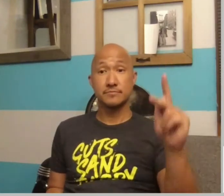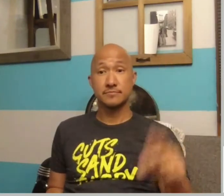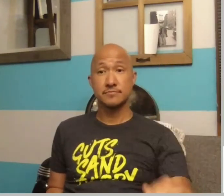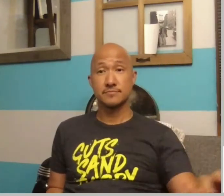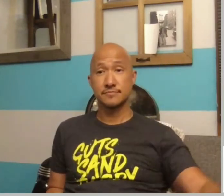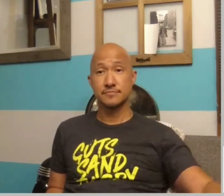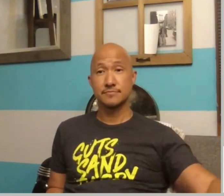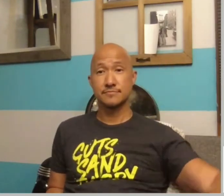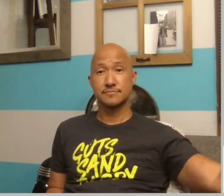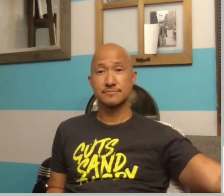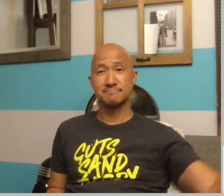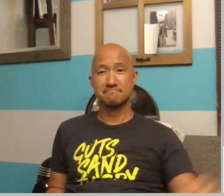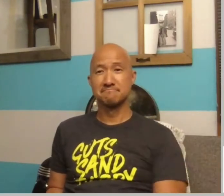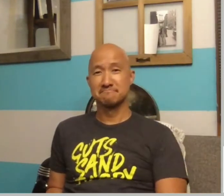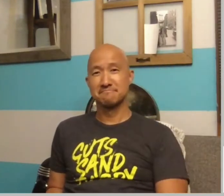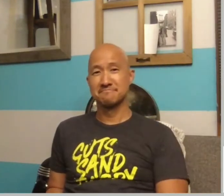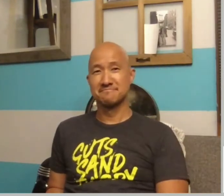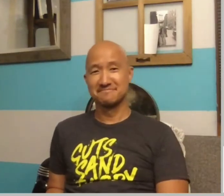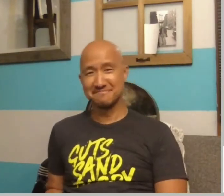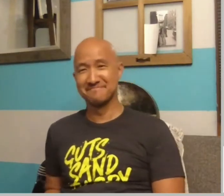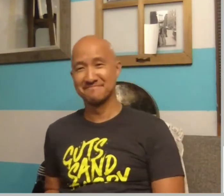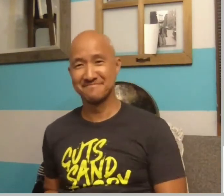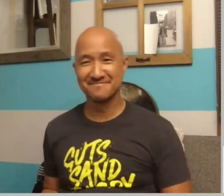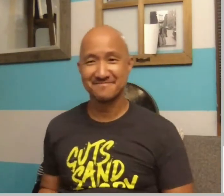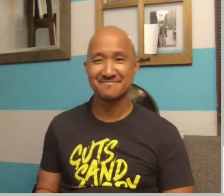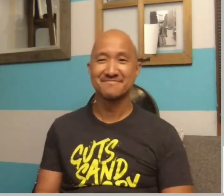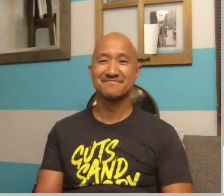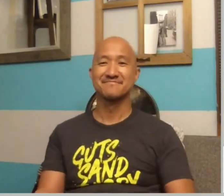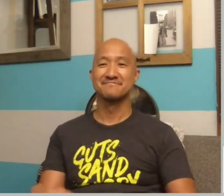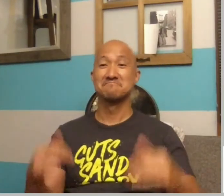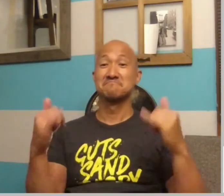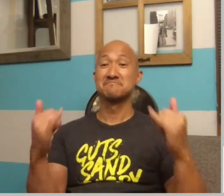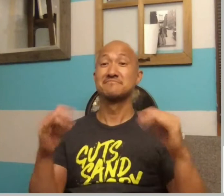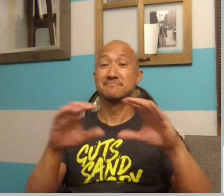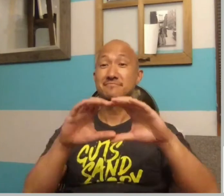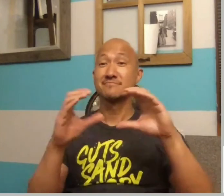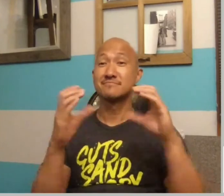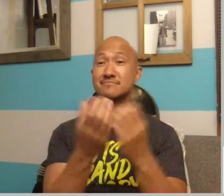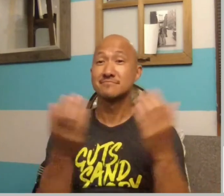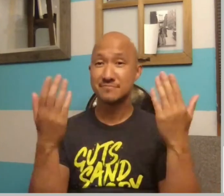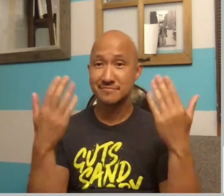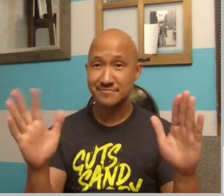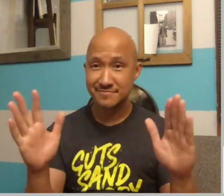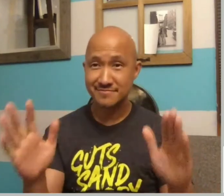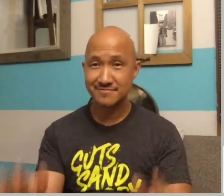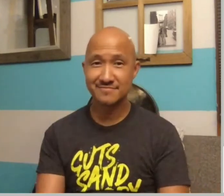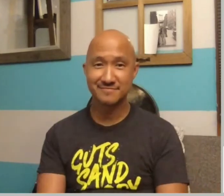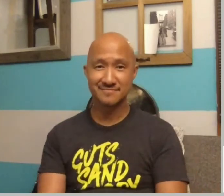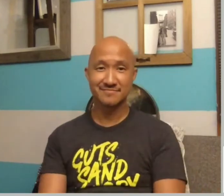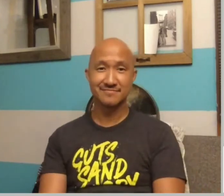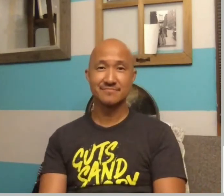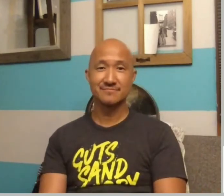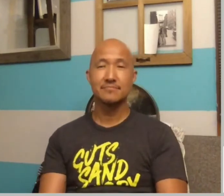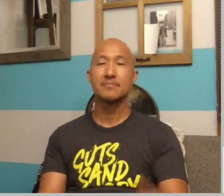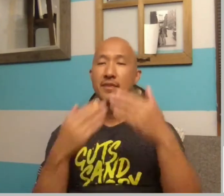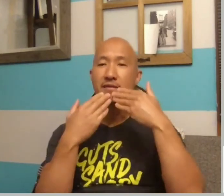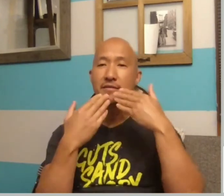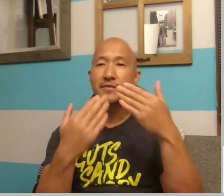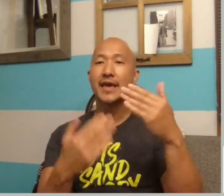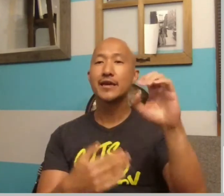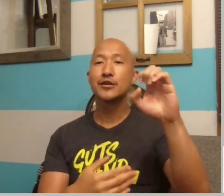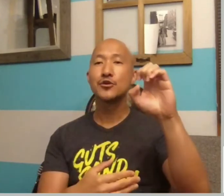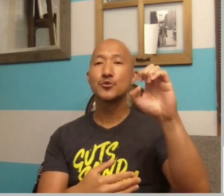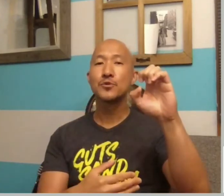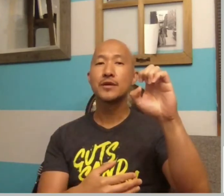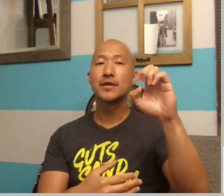to a close. Thank you, Enoch, for that wonderful lesson, and hope you all had a wonderful discussion